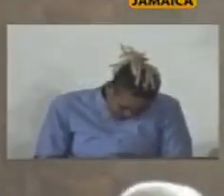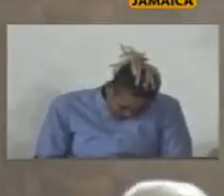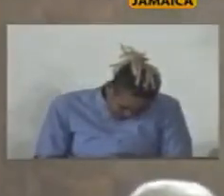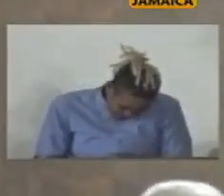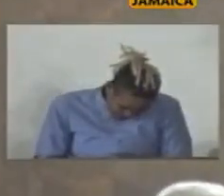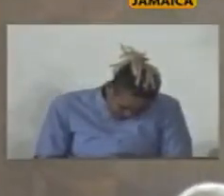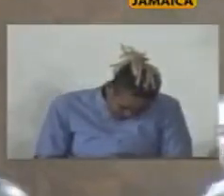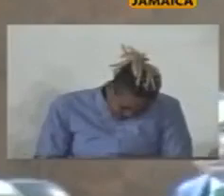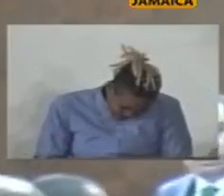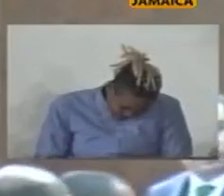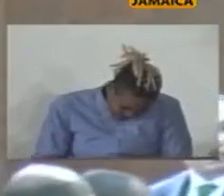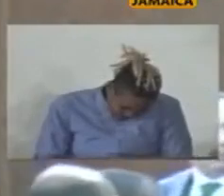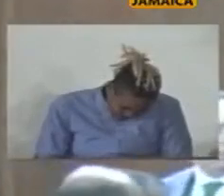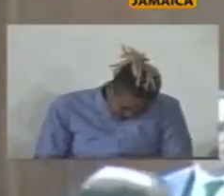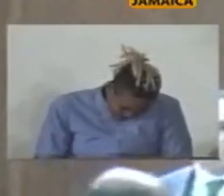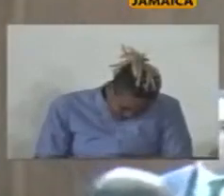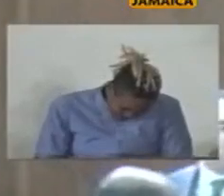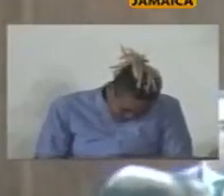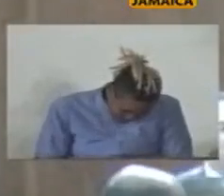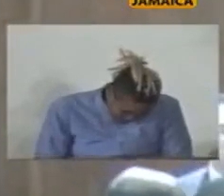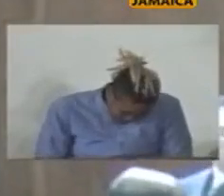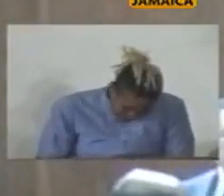Mr. Samuda.